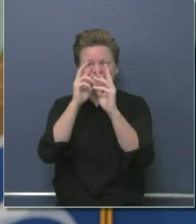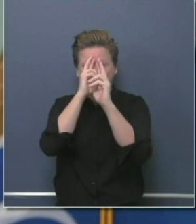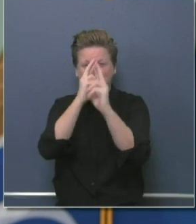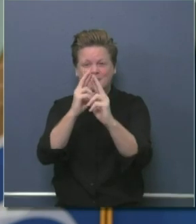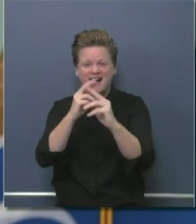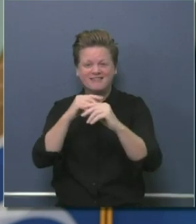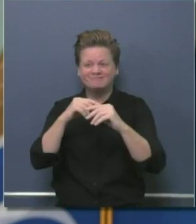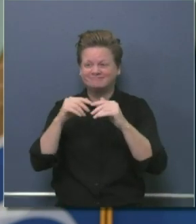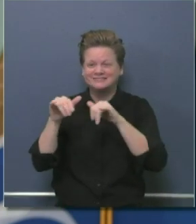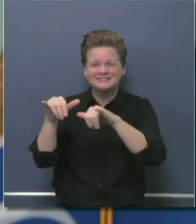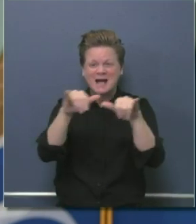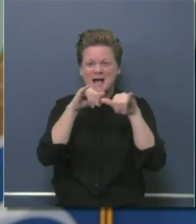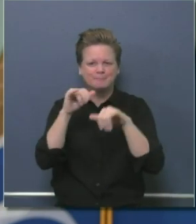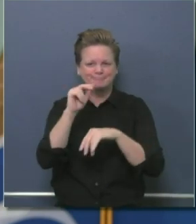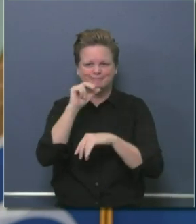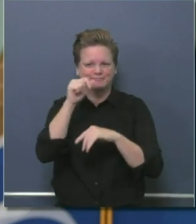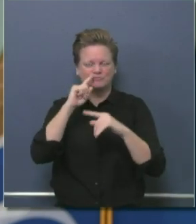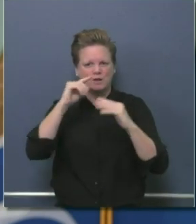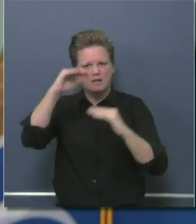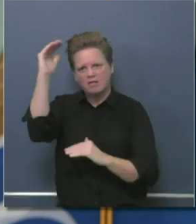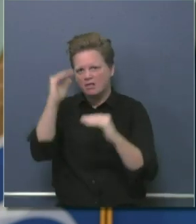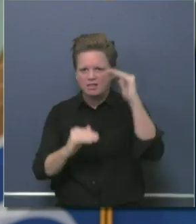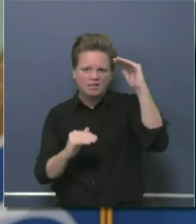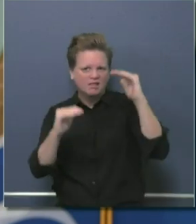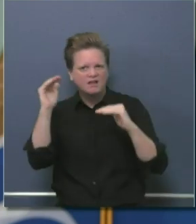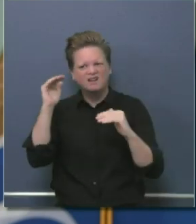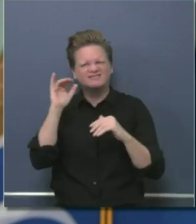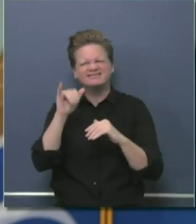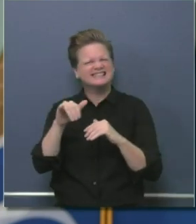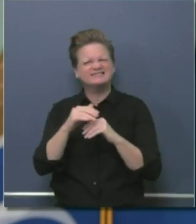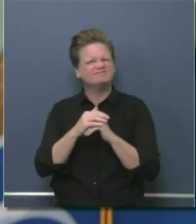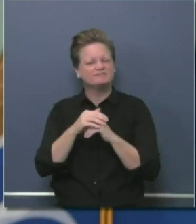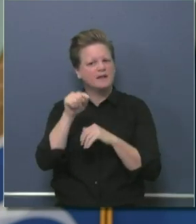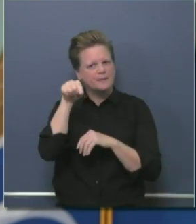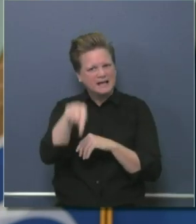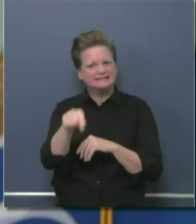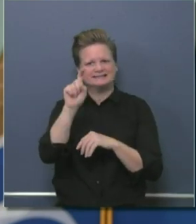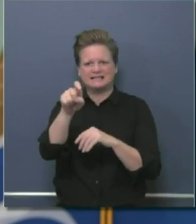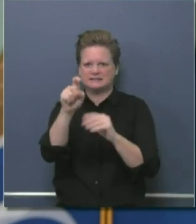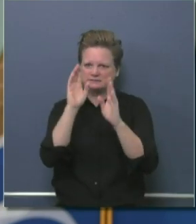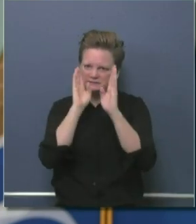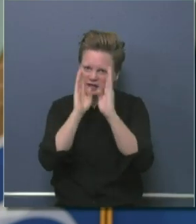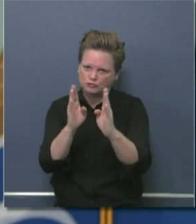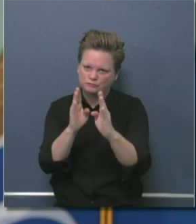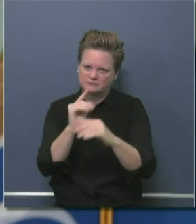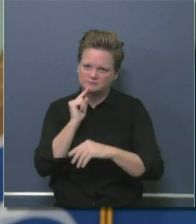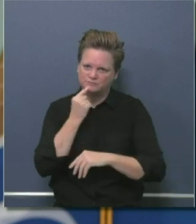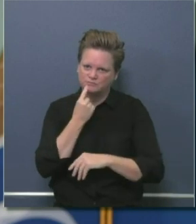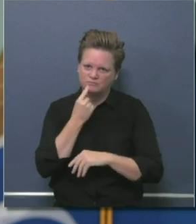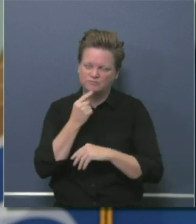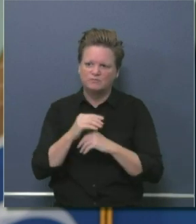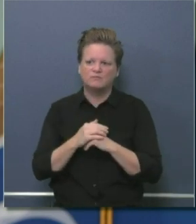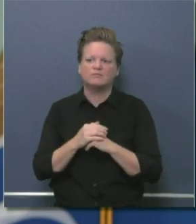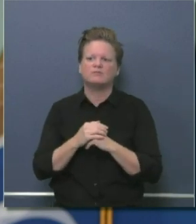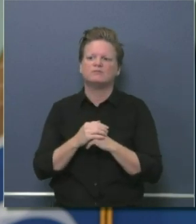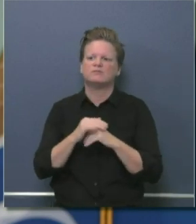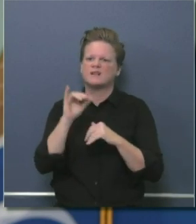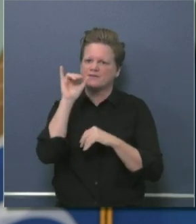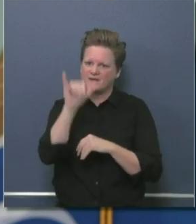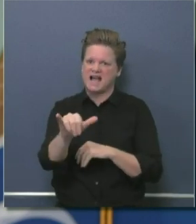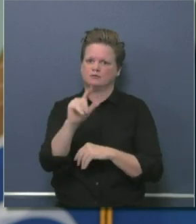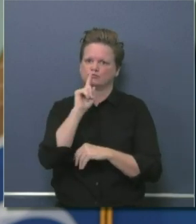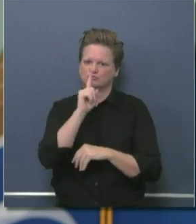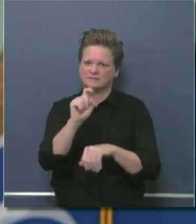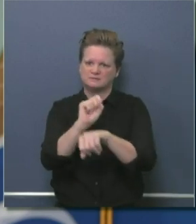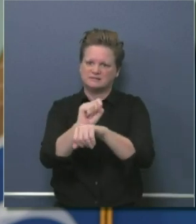that attention and deserve, I think, those issues being called out as well. So that's broad strokes, the